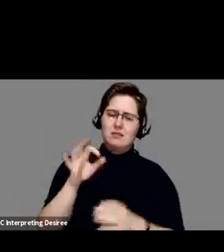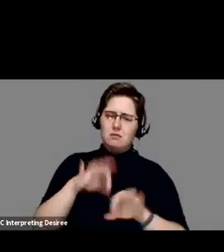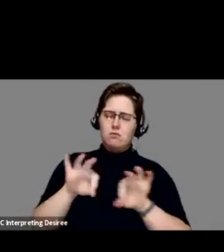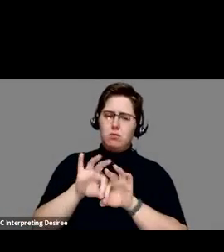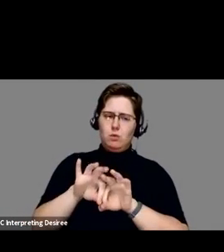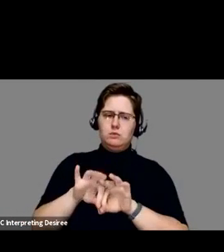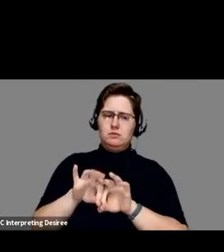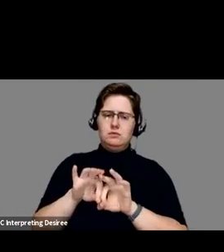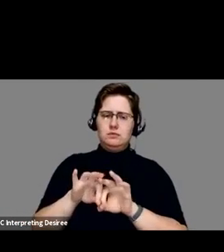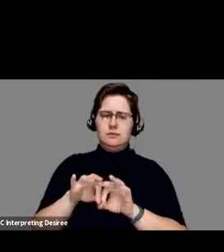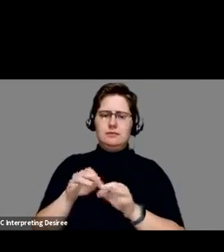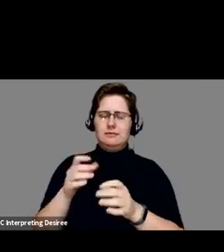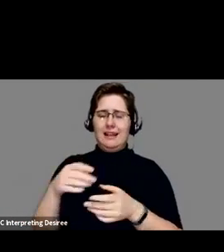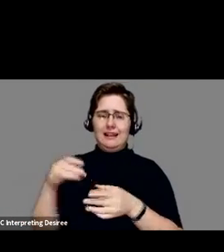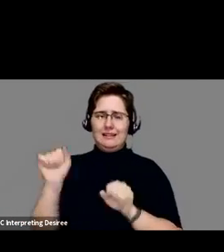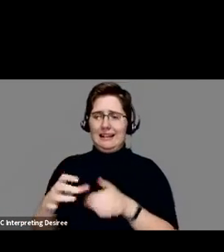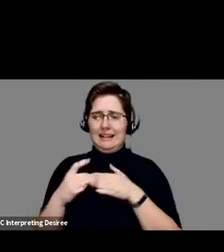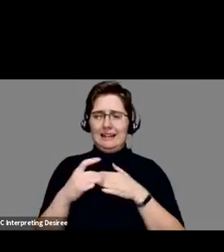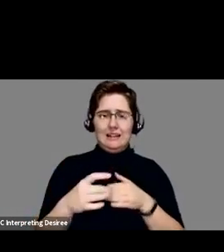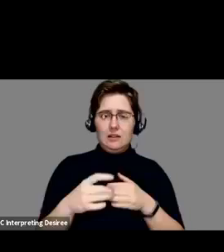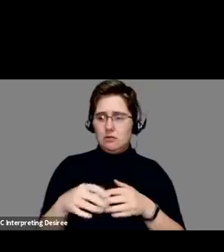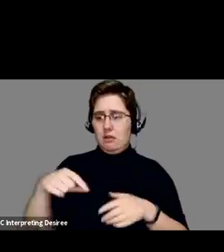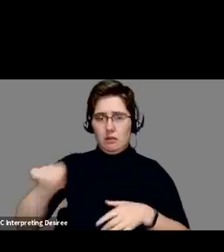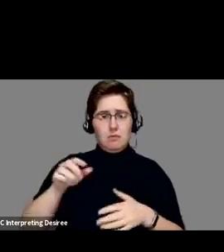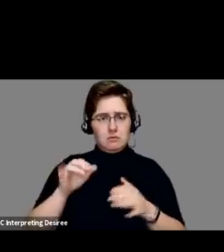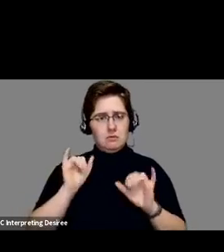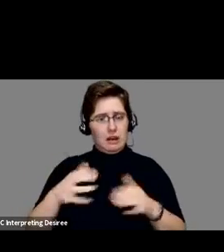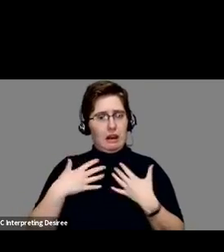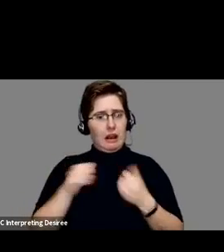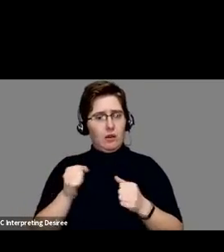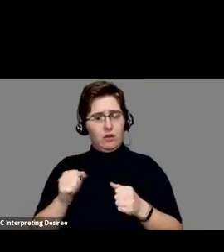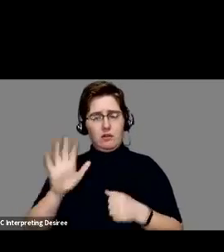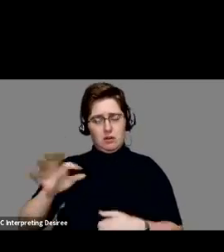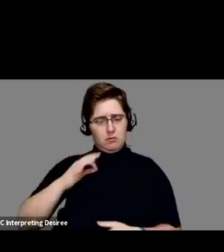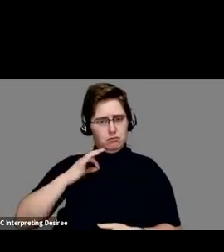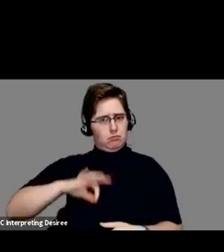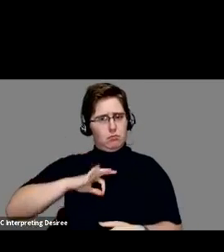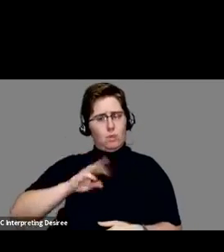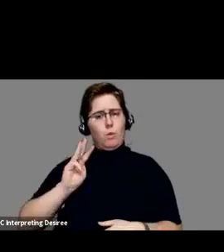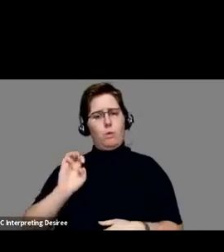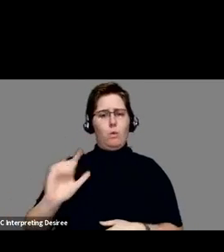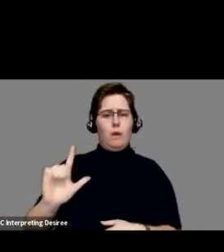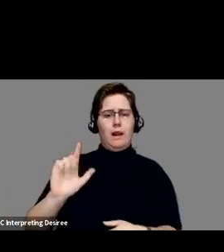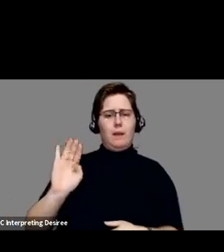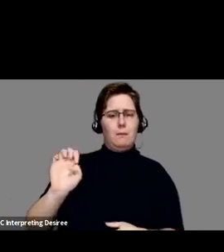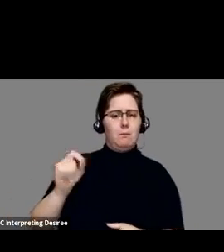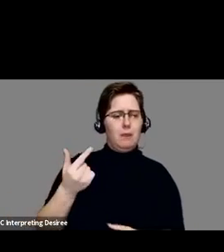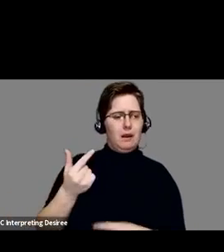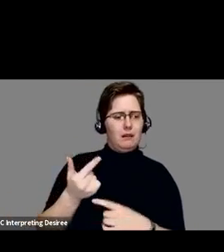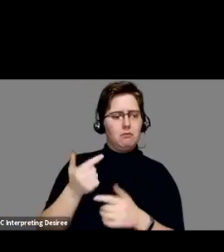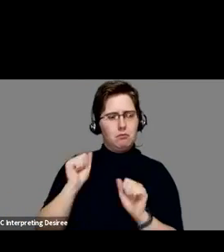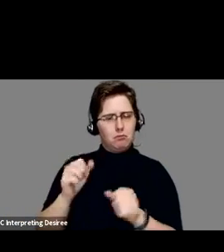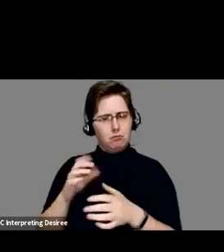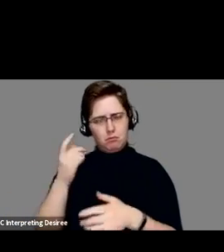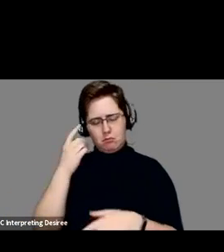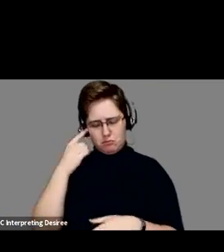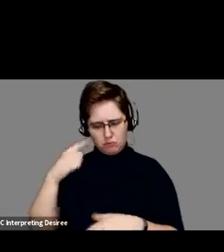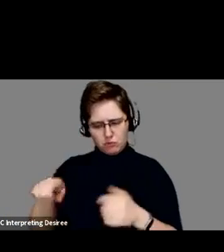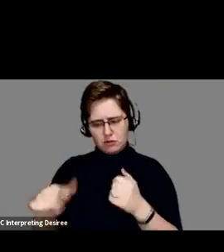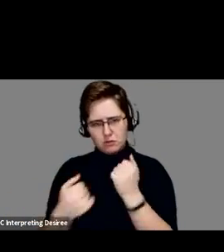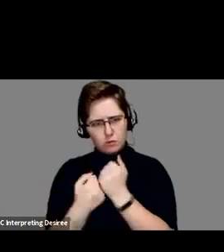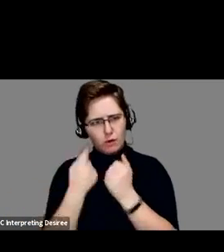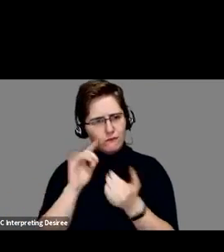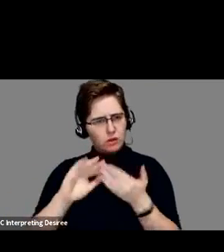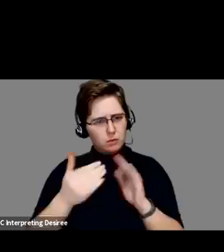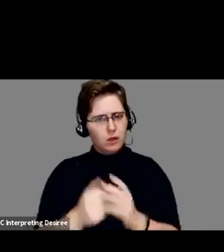that contribute to well-being and health of our staff that need to be there for the community. It's also